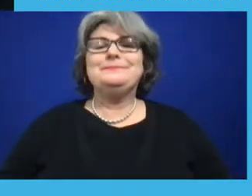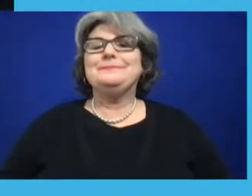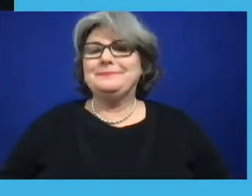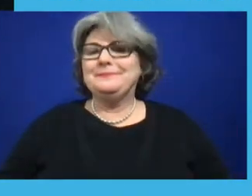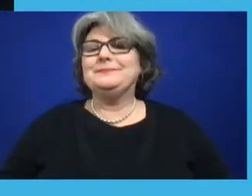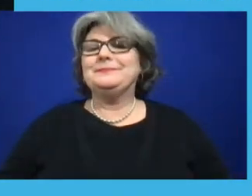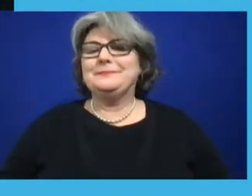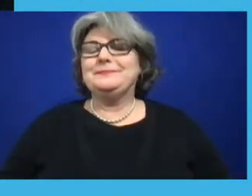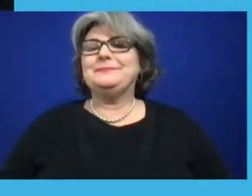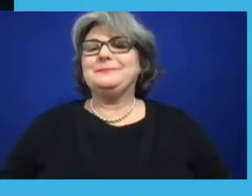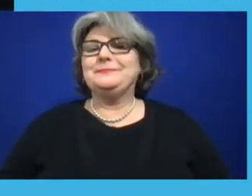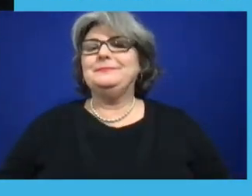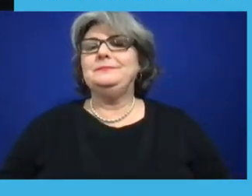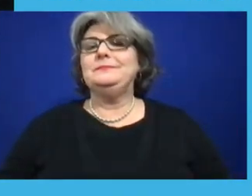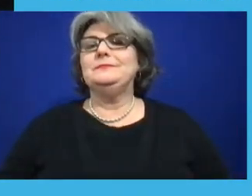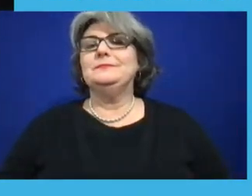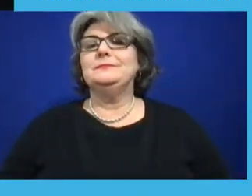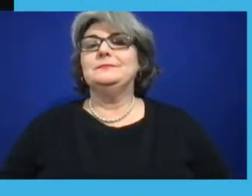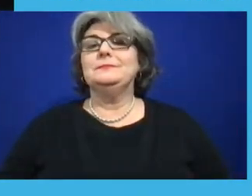Yes, it's good to be back.